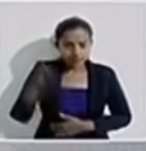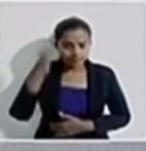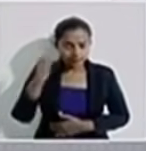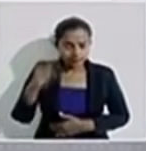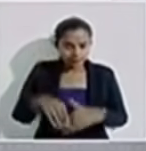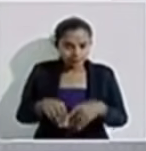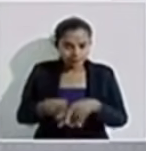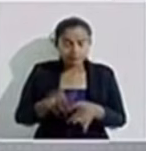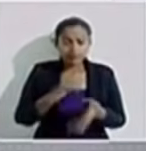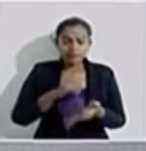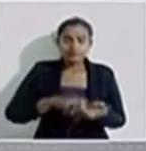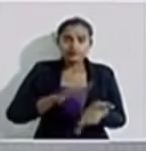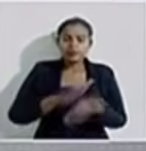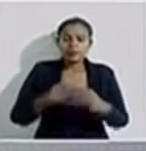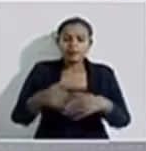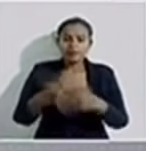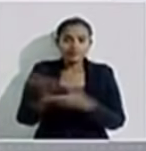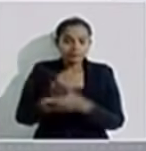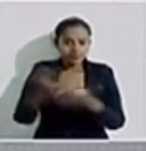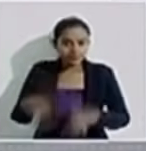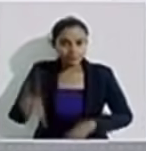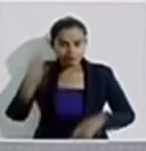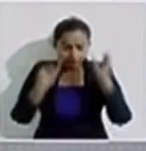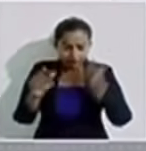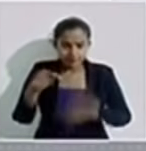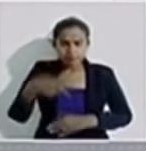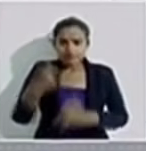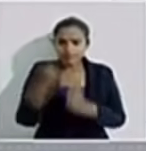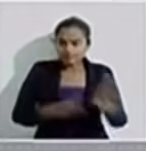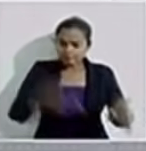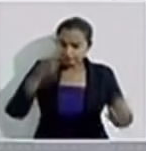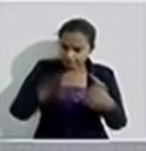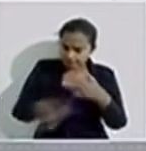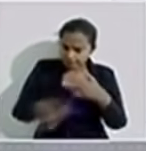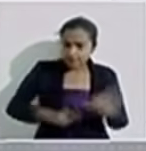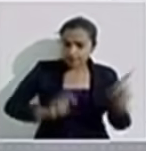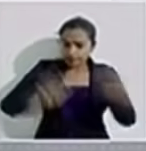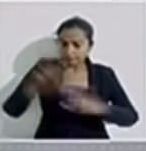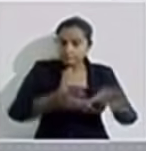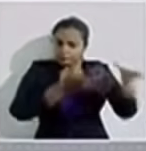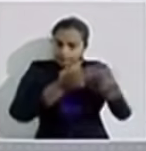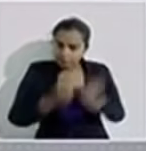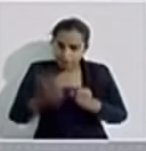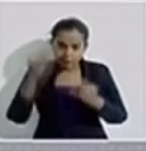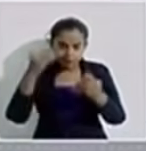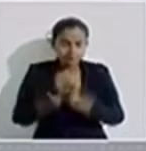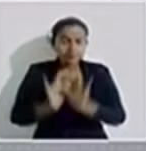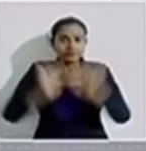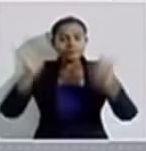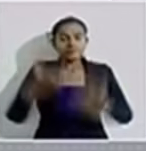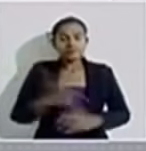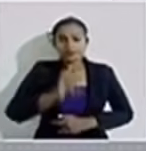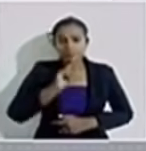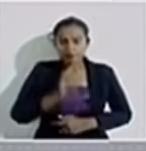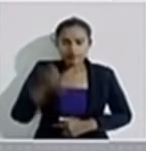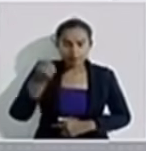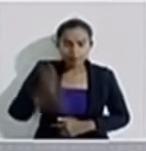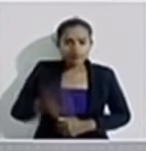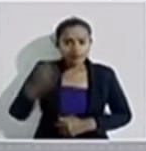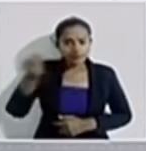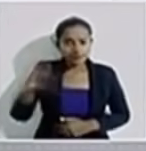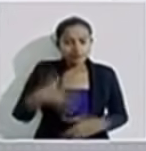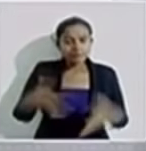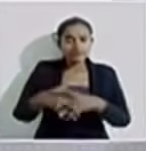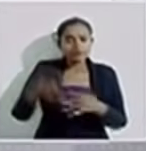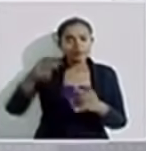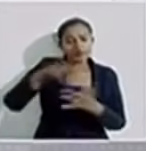Details on how the illegal transfer of shares was conducted were revealed based on an order issued by the Western Provincial Commercial High Court on